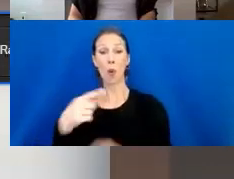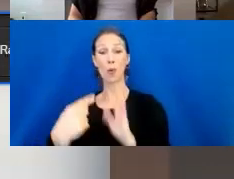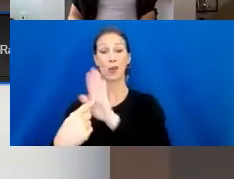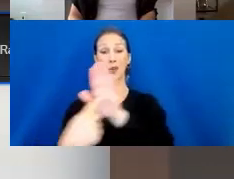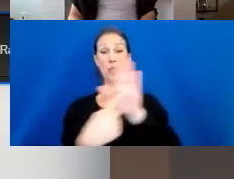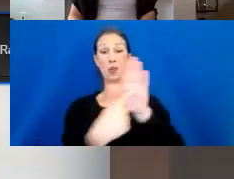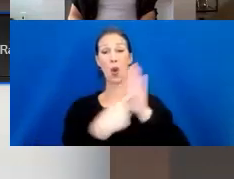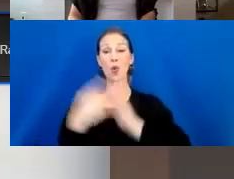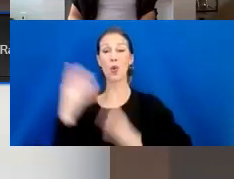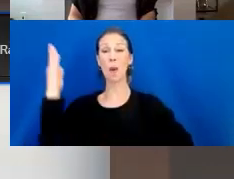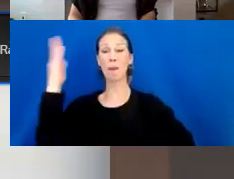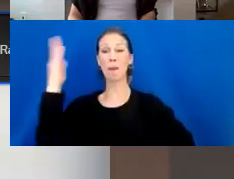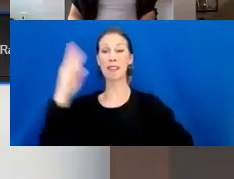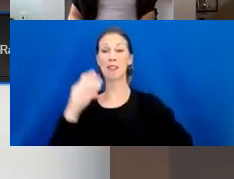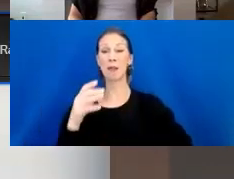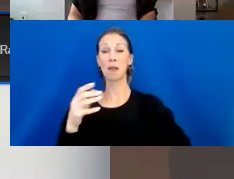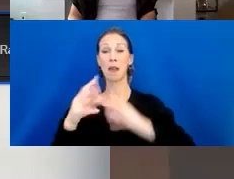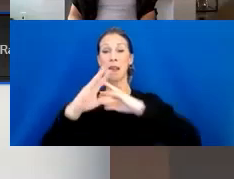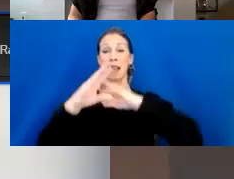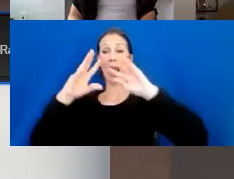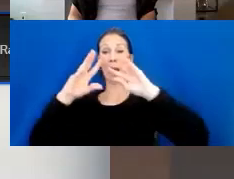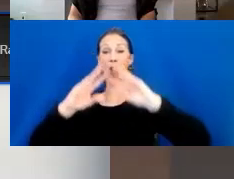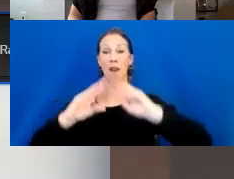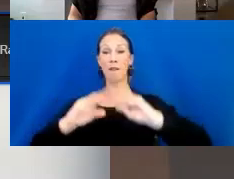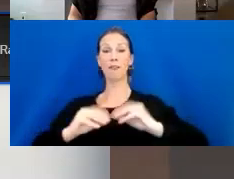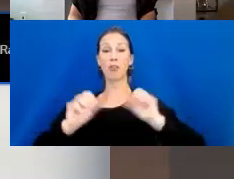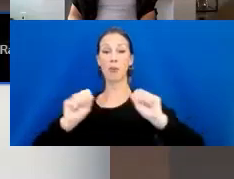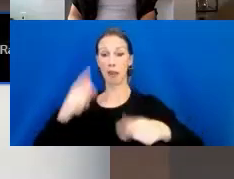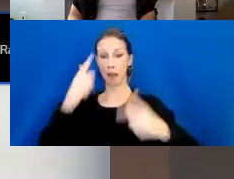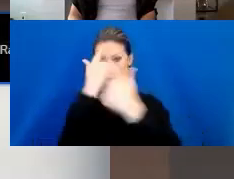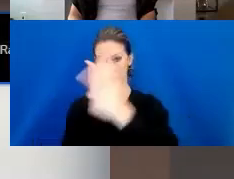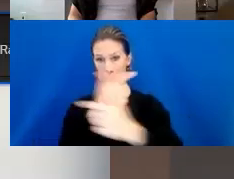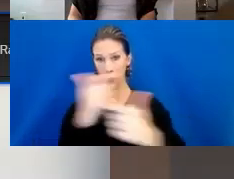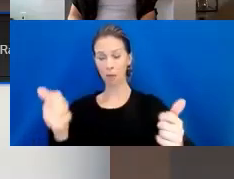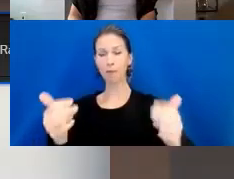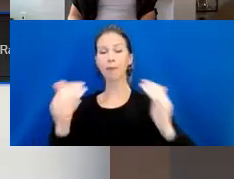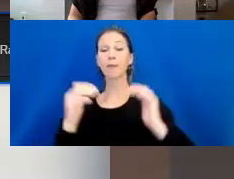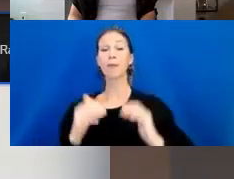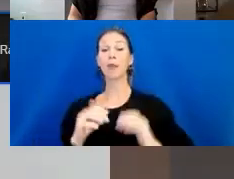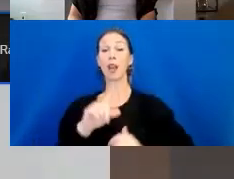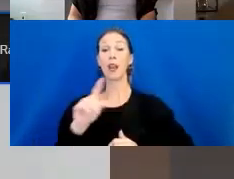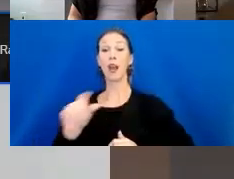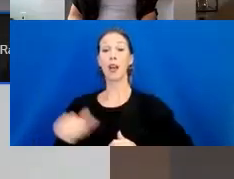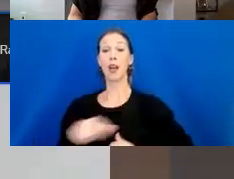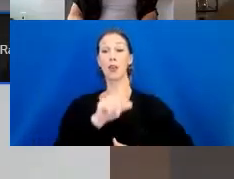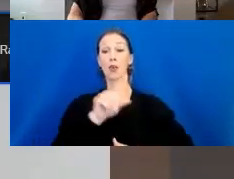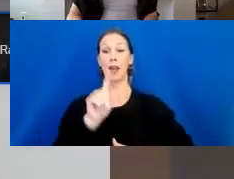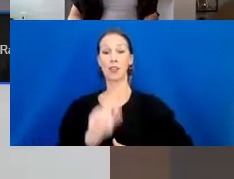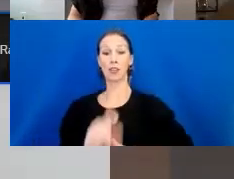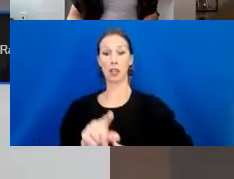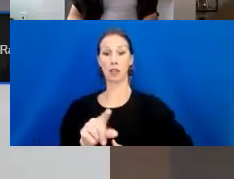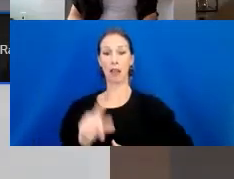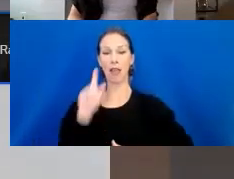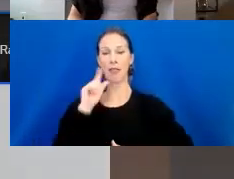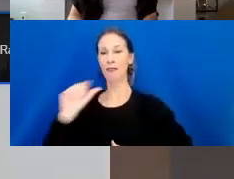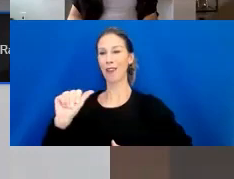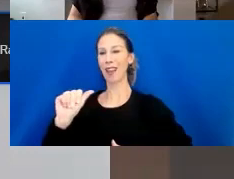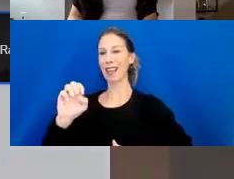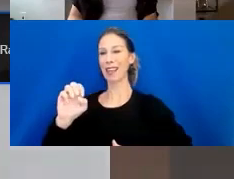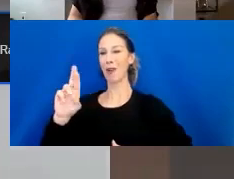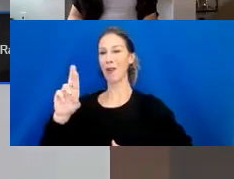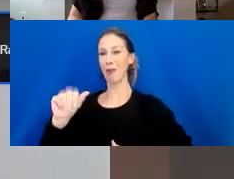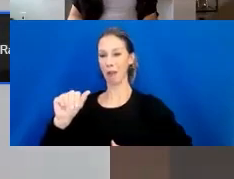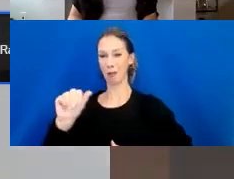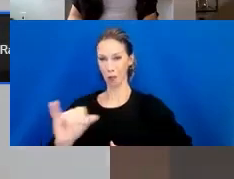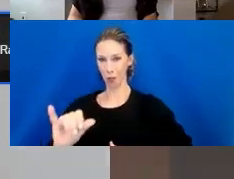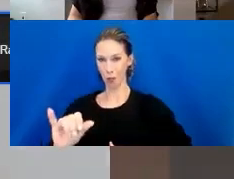So either one will work. Another question, I believe this is for AERA as well. There are a couple of comments asking